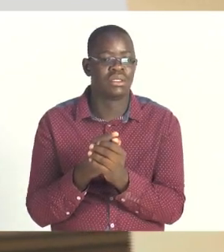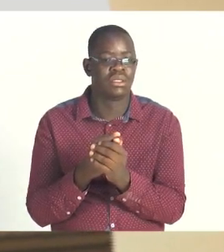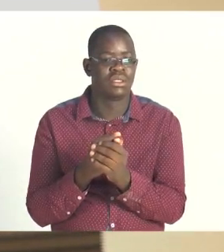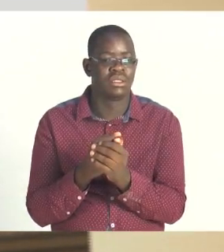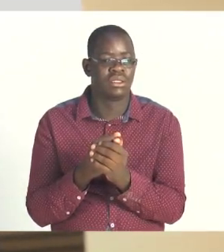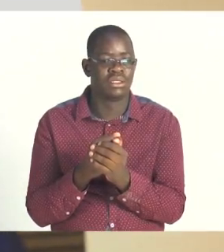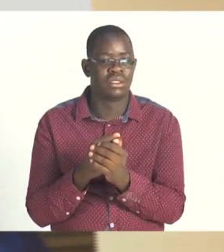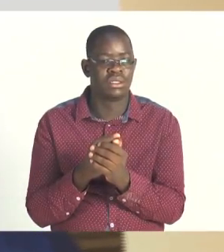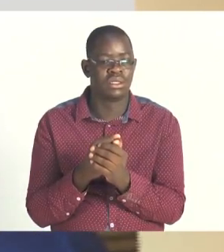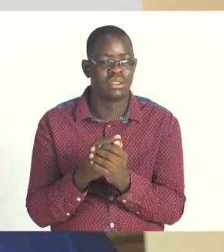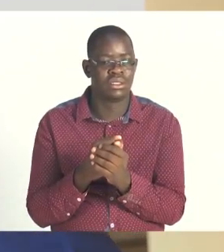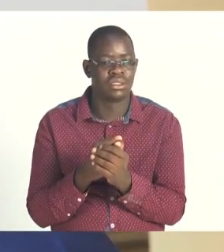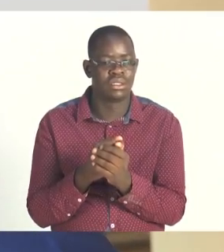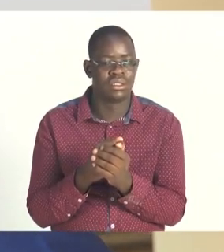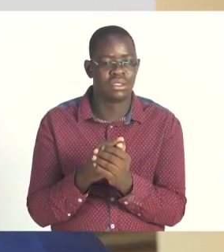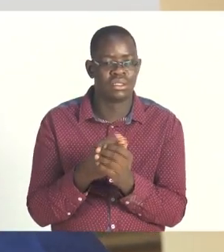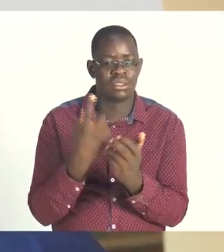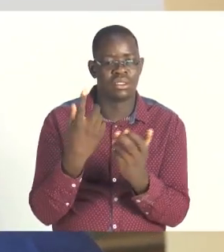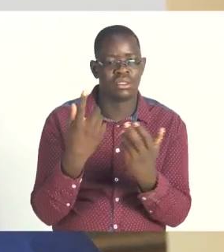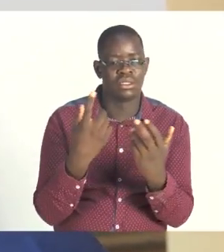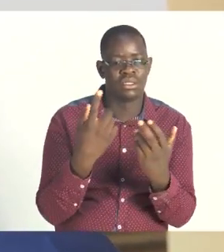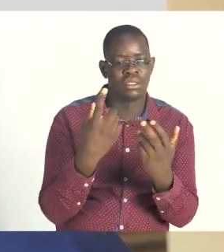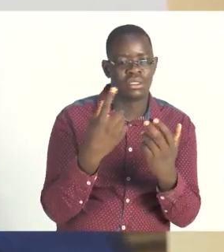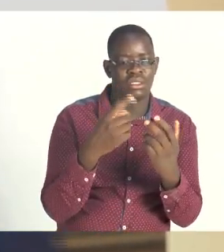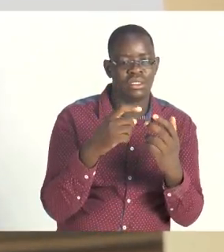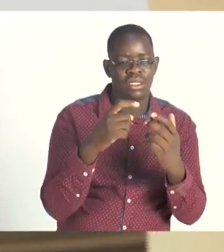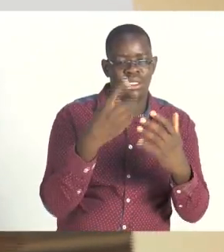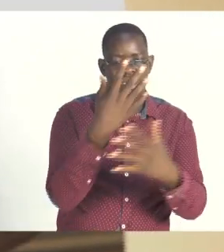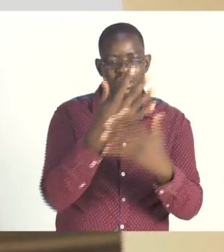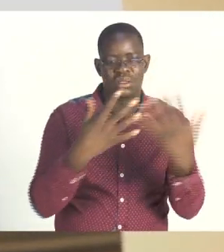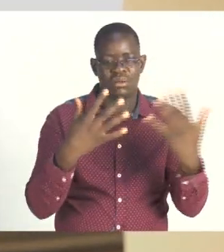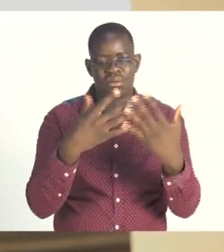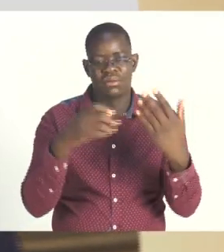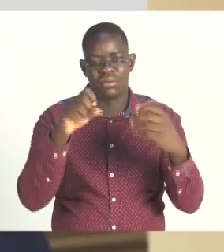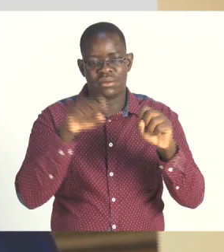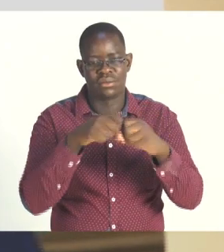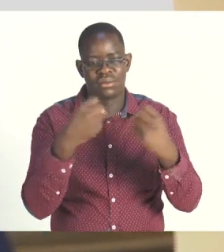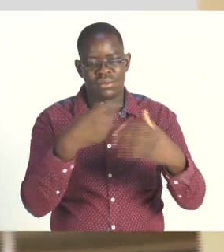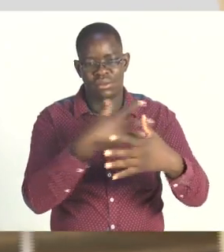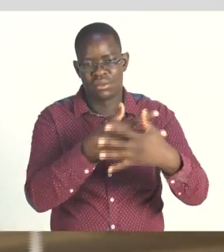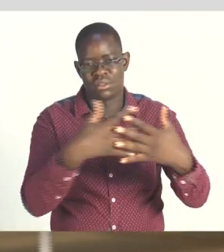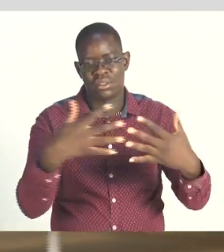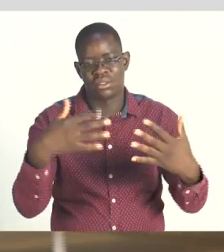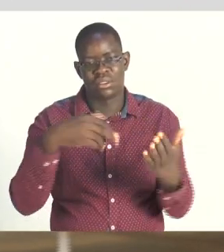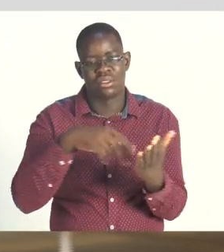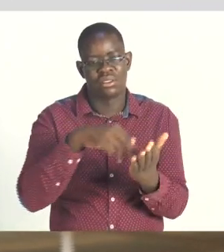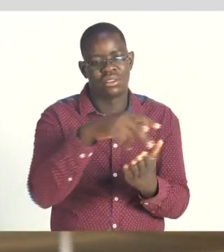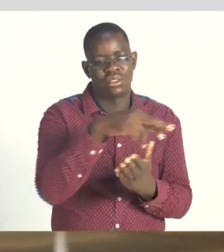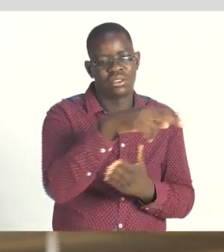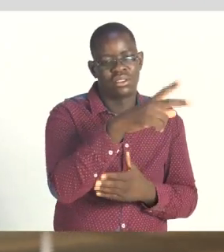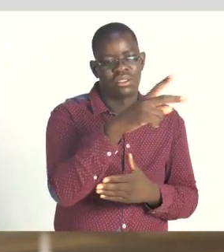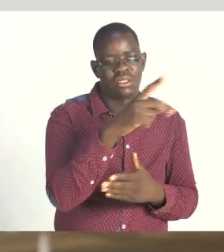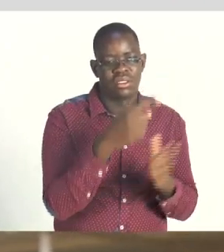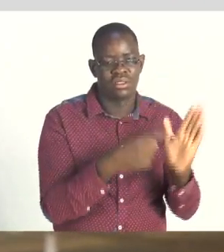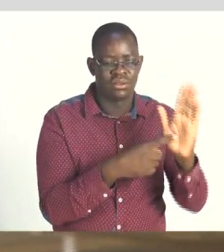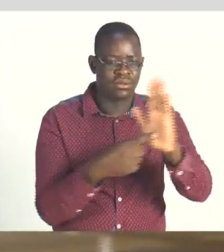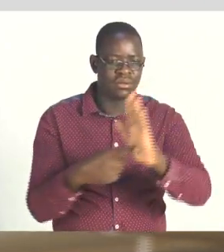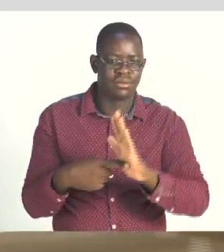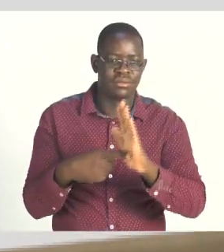Which reminds me, there's a fence that needs to be fixed. As a matter of fact, let's walk this way to the car and I'll show